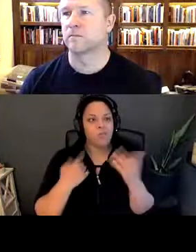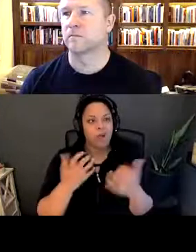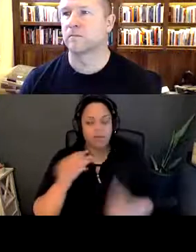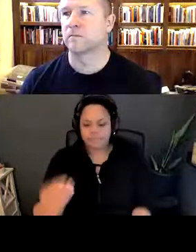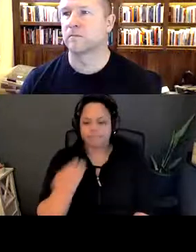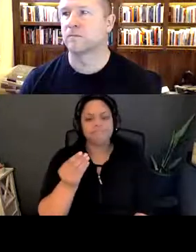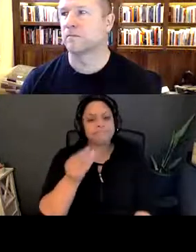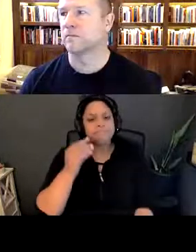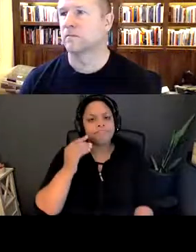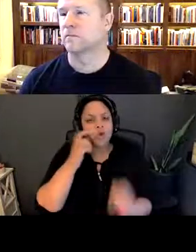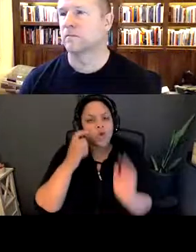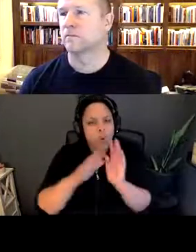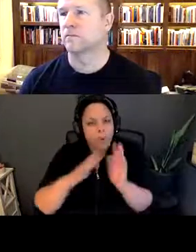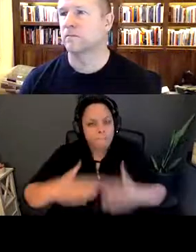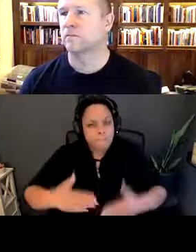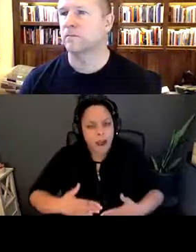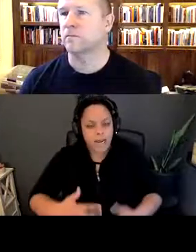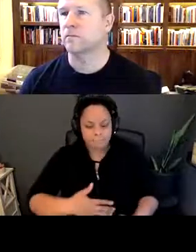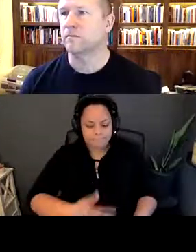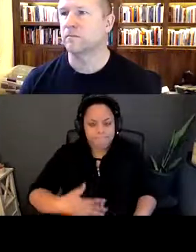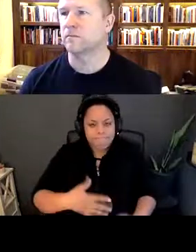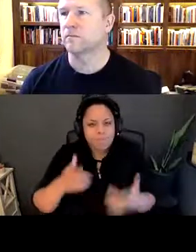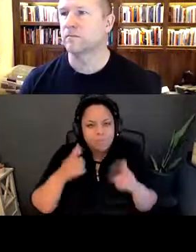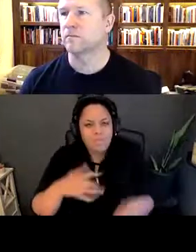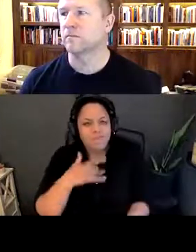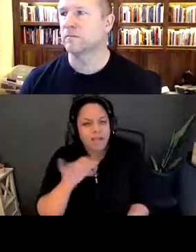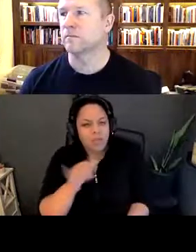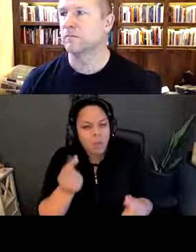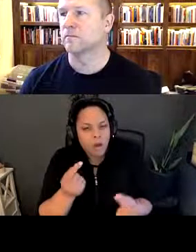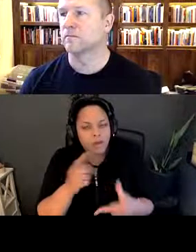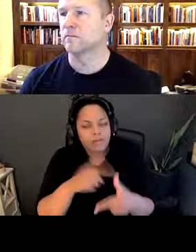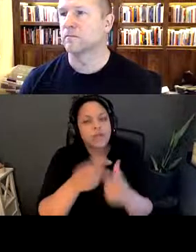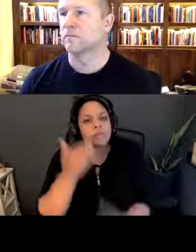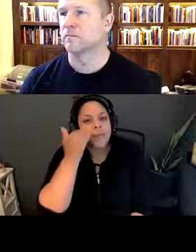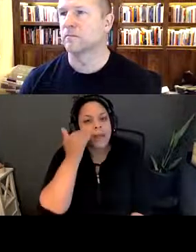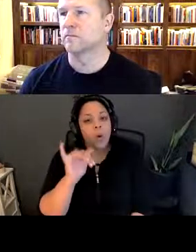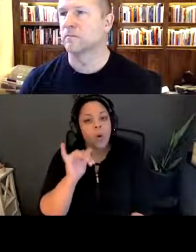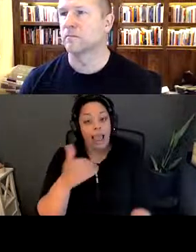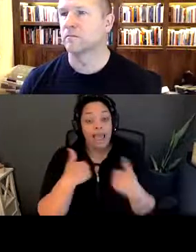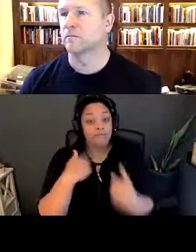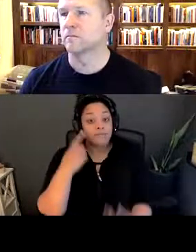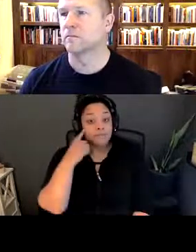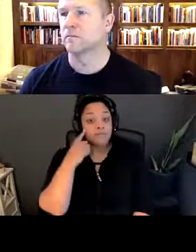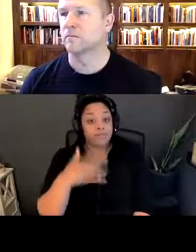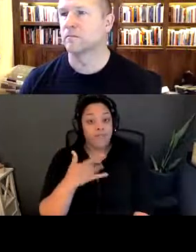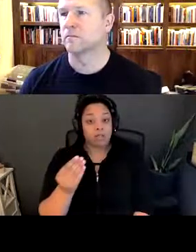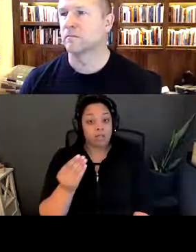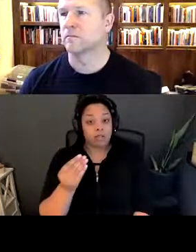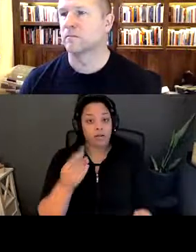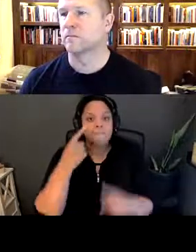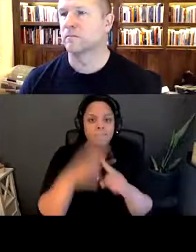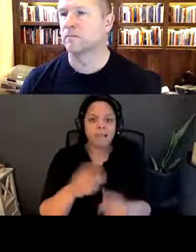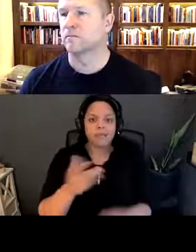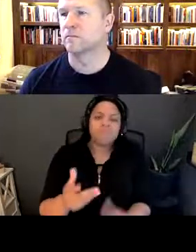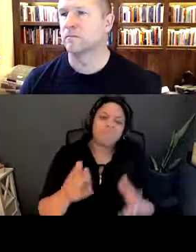what's happening in the body, notice what it feels like, and just have the awareness to know that it's there, coupled with this feeling of acceptance.